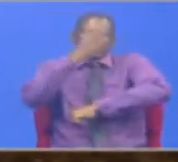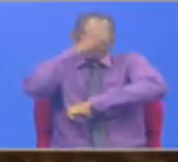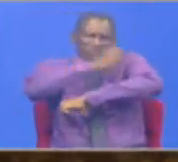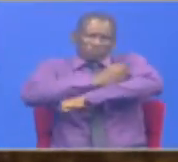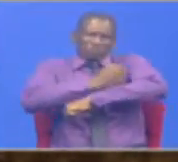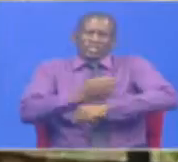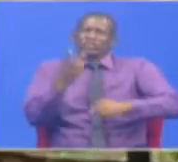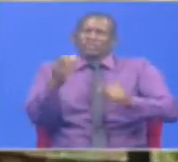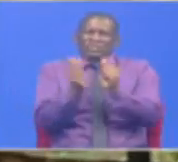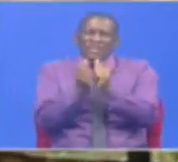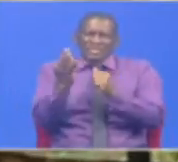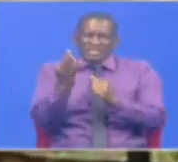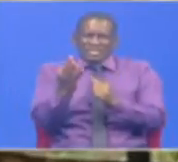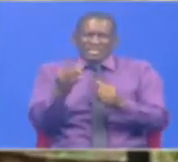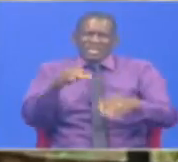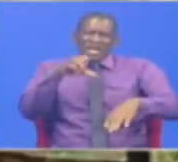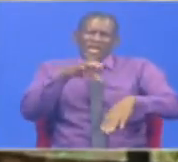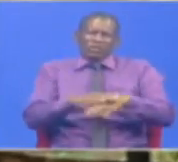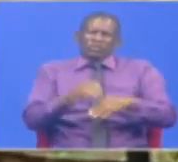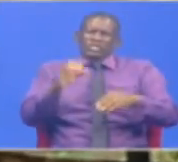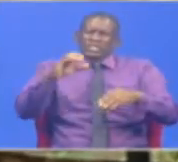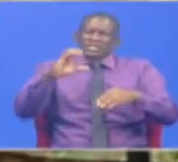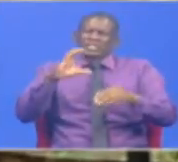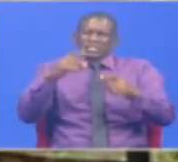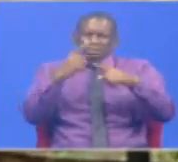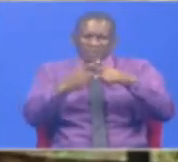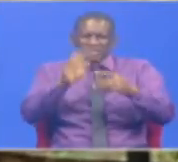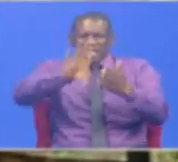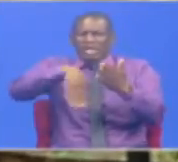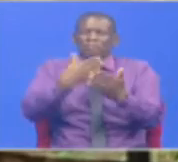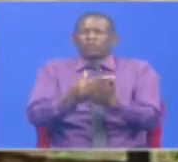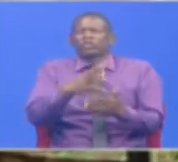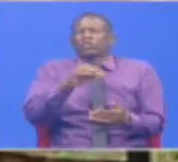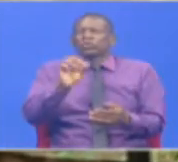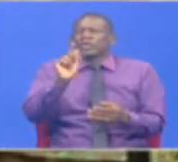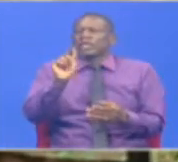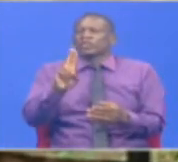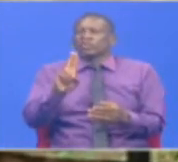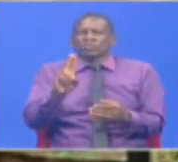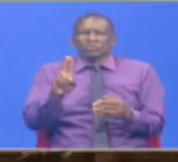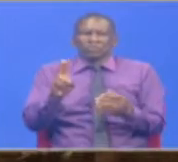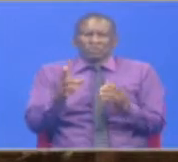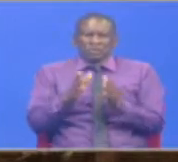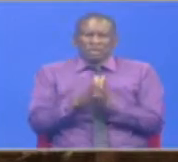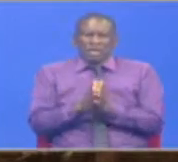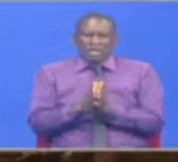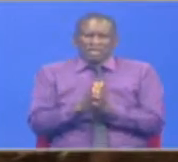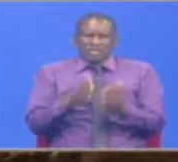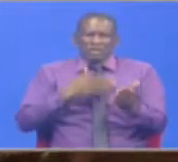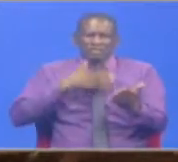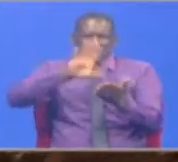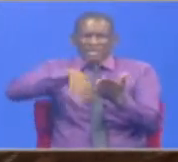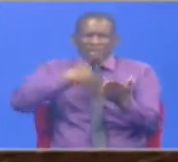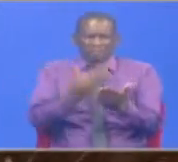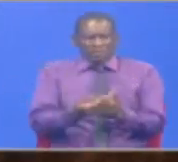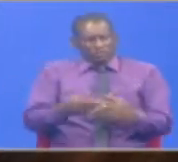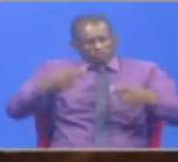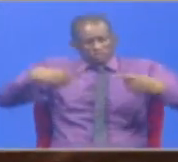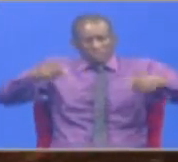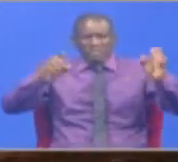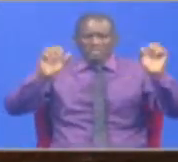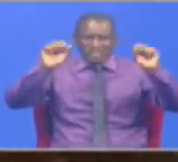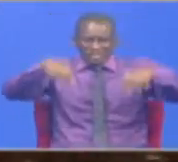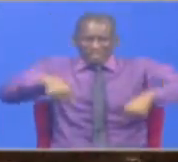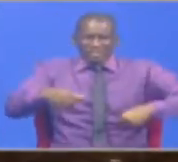so I applied to go to KU, and my application went through.